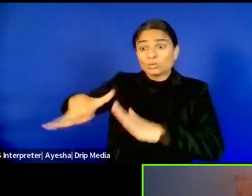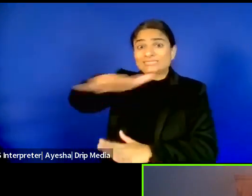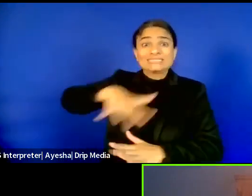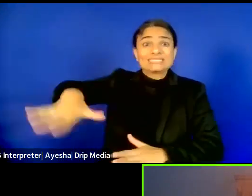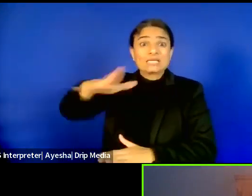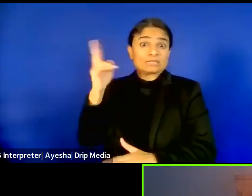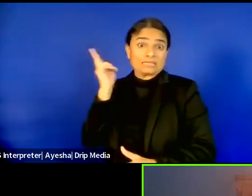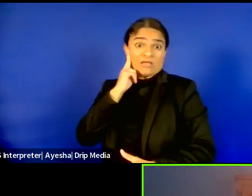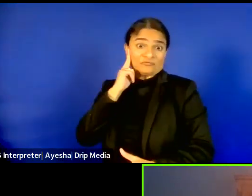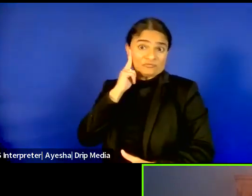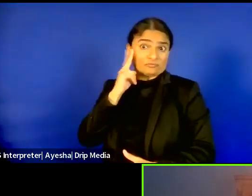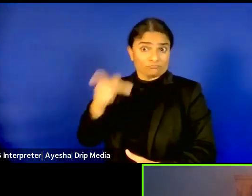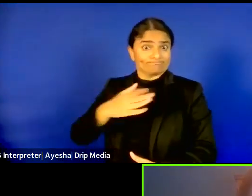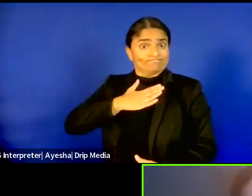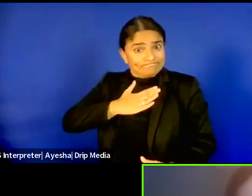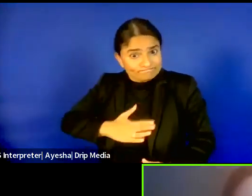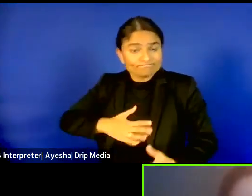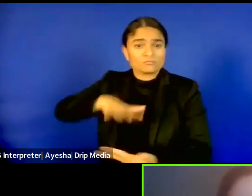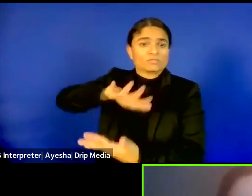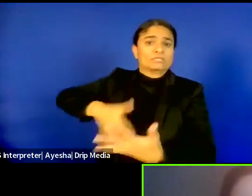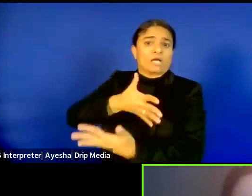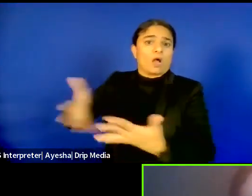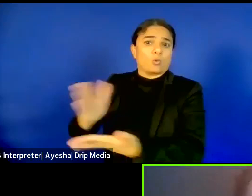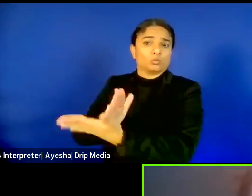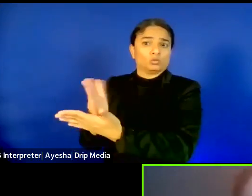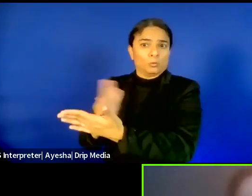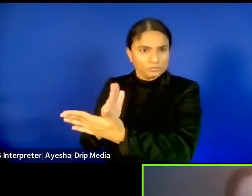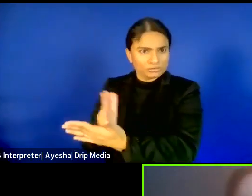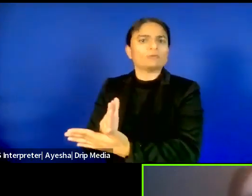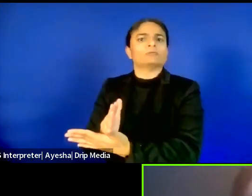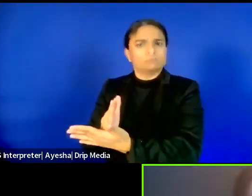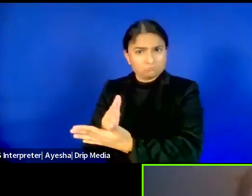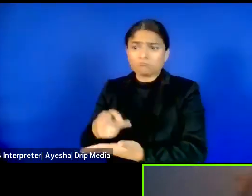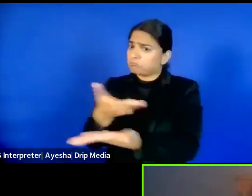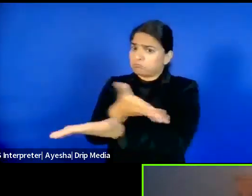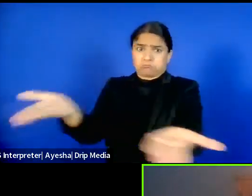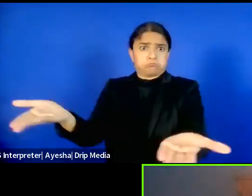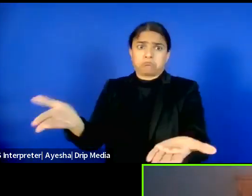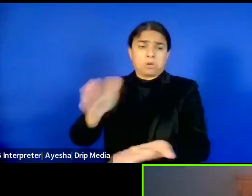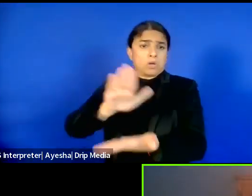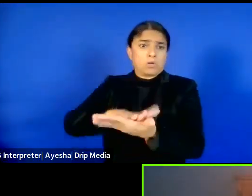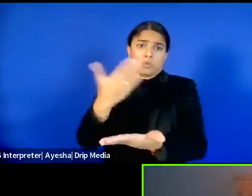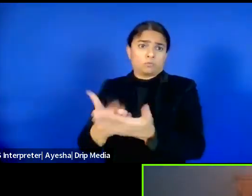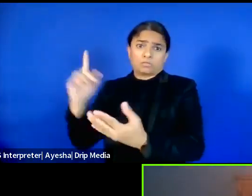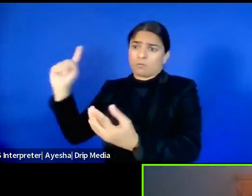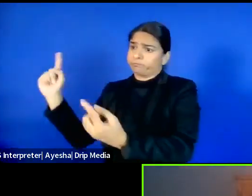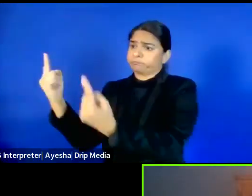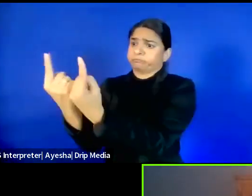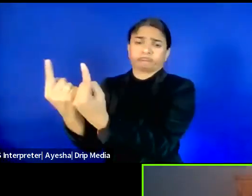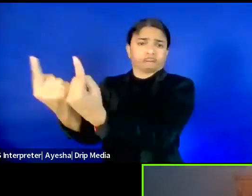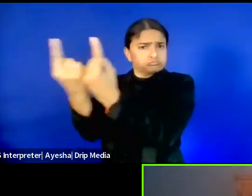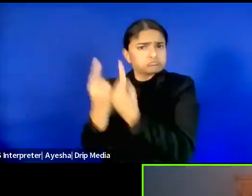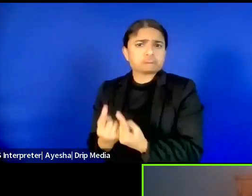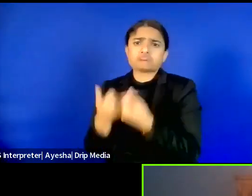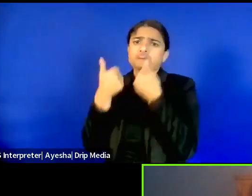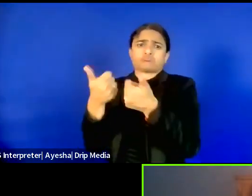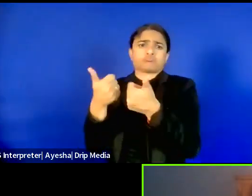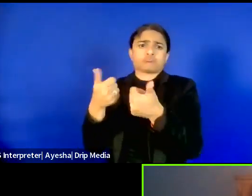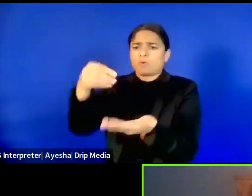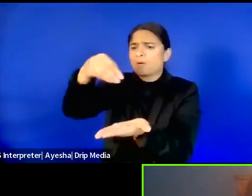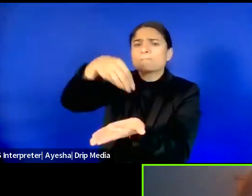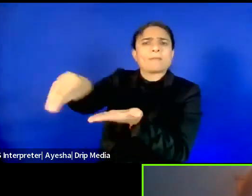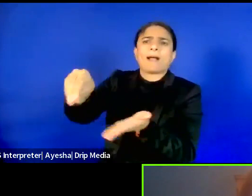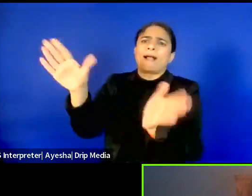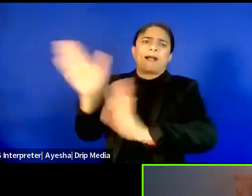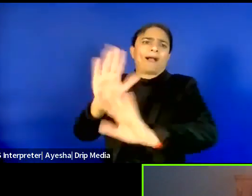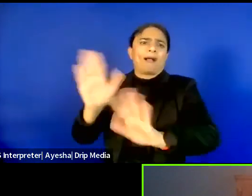take their own interpreters with them at no extra cost. And then the interpreters were paid their fees by Women